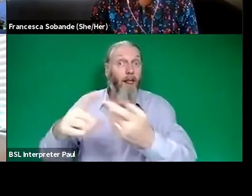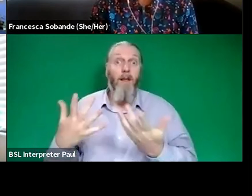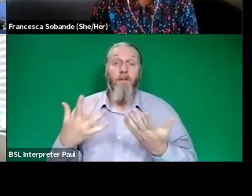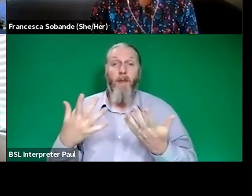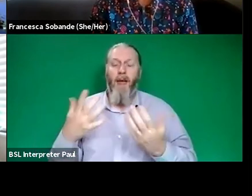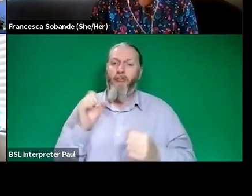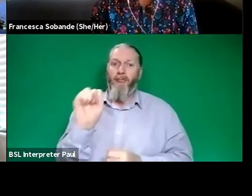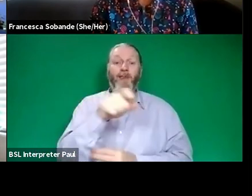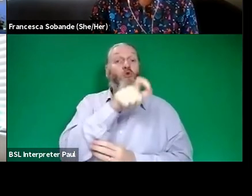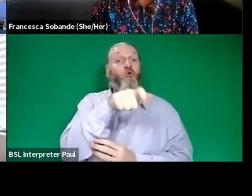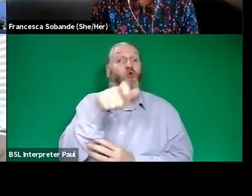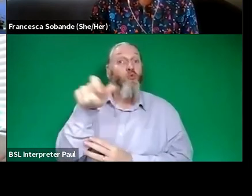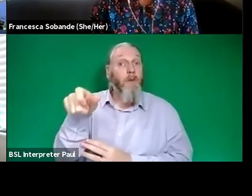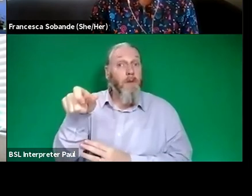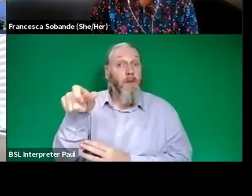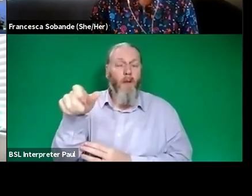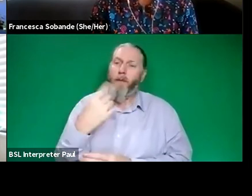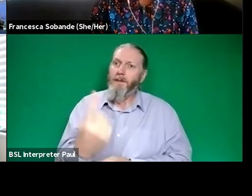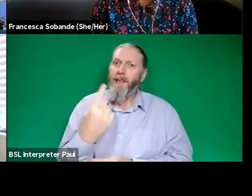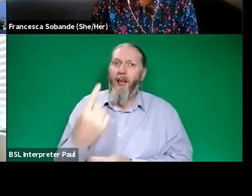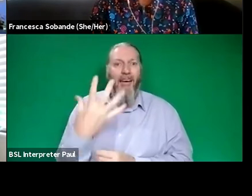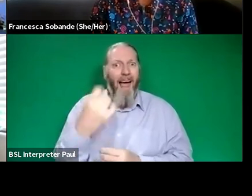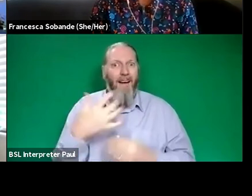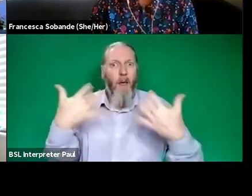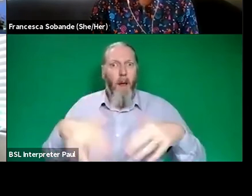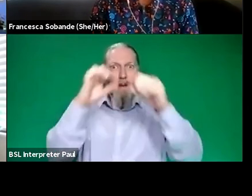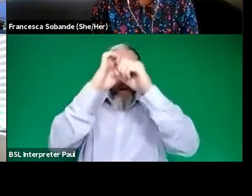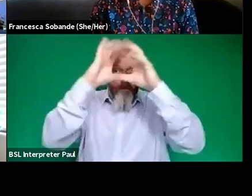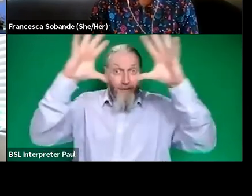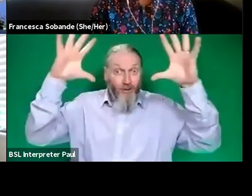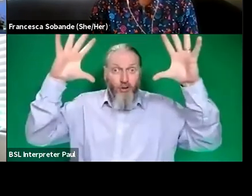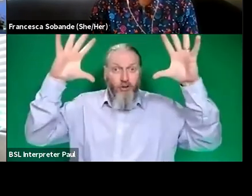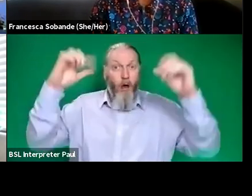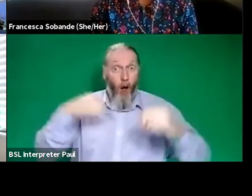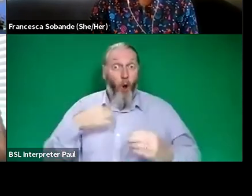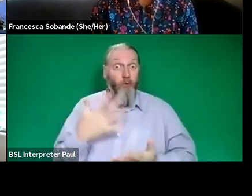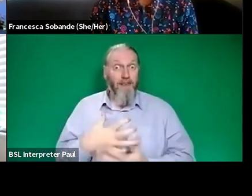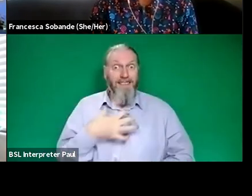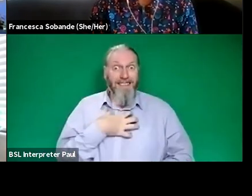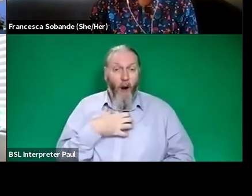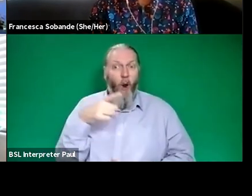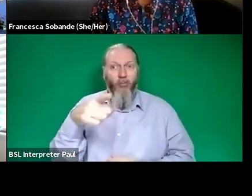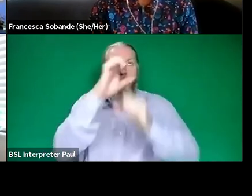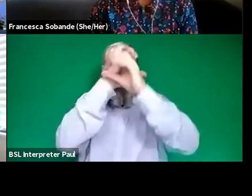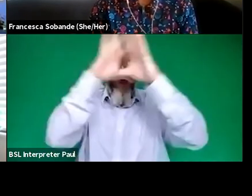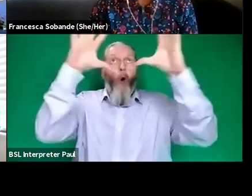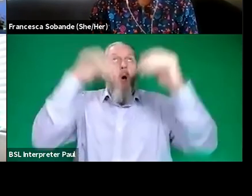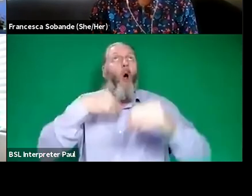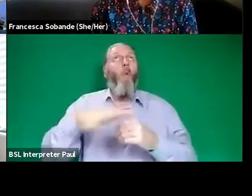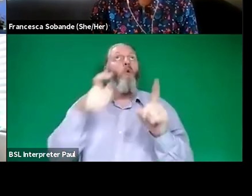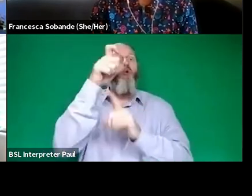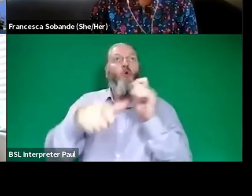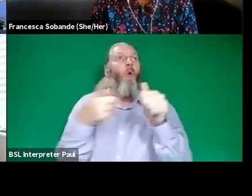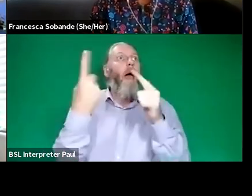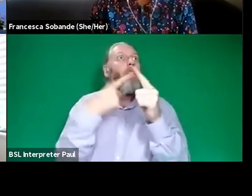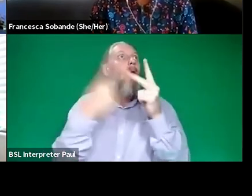these young people had a radical imagination that I was terrified of, you know, the things that they wanted to do, the things they thought they could do. I was like, oh,